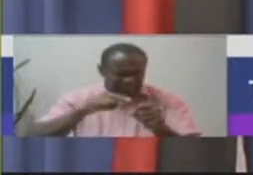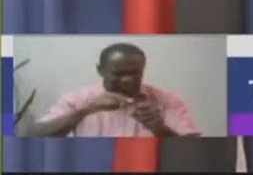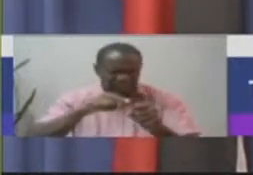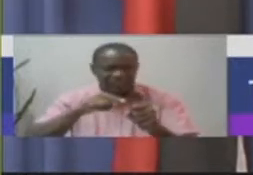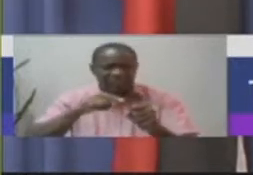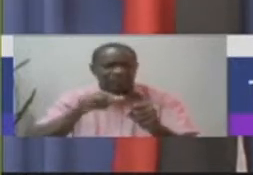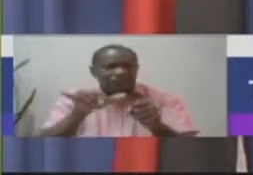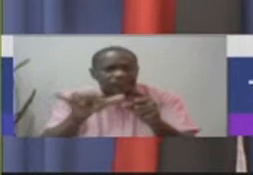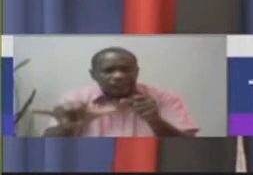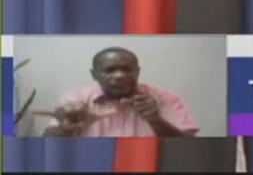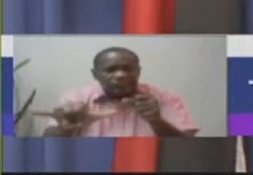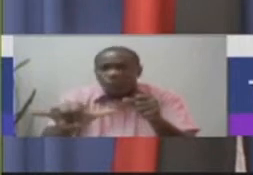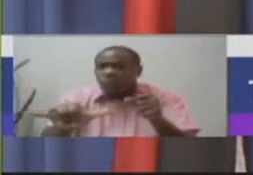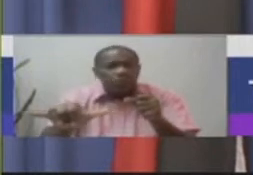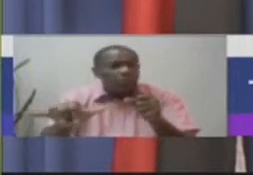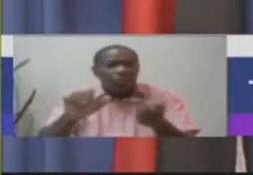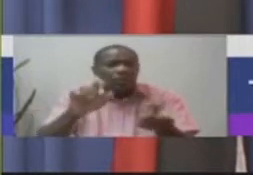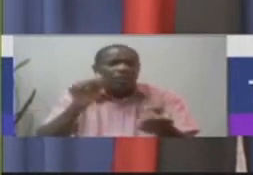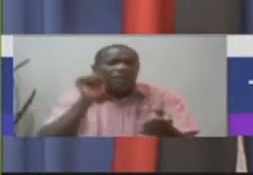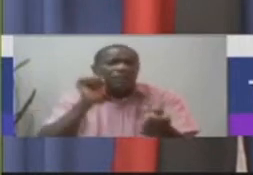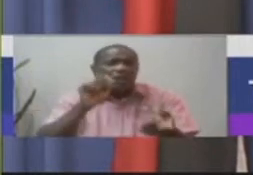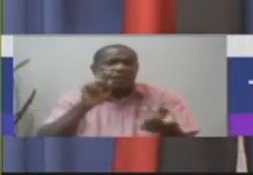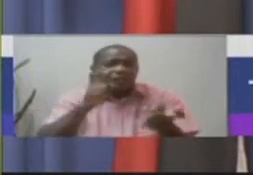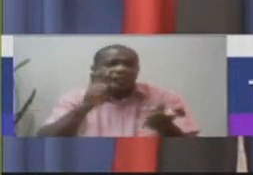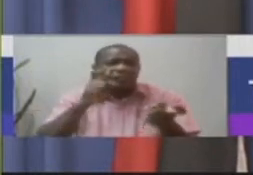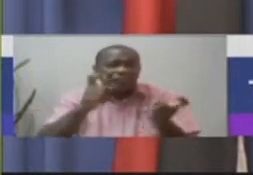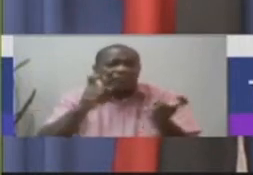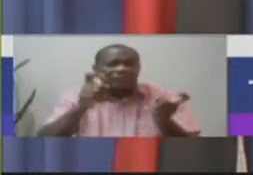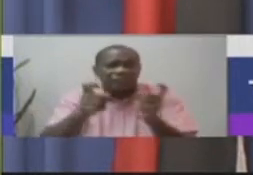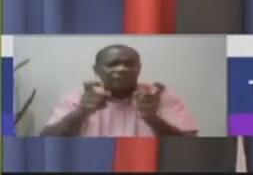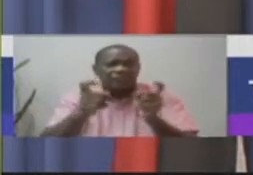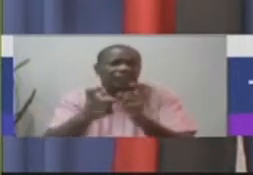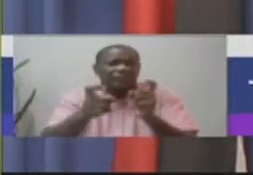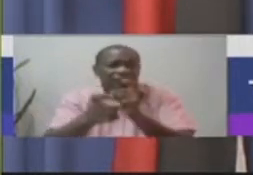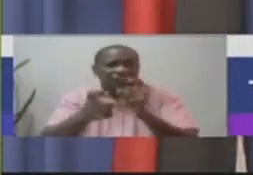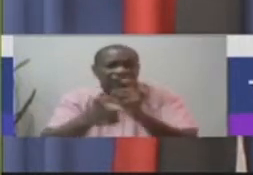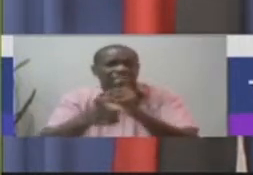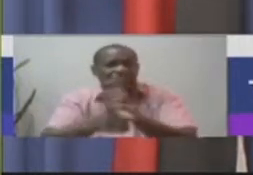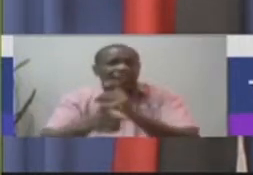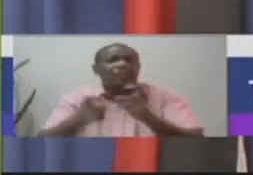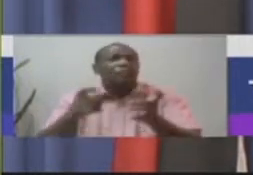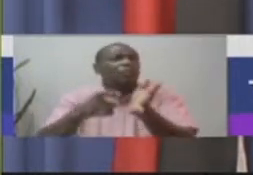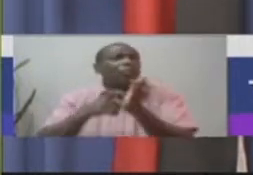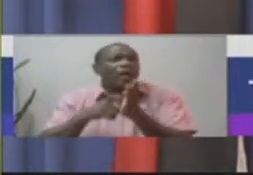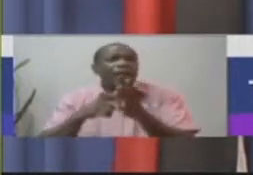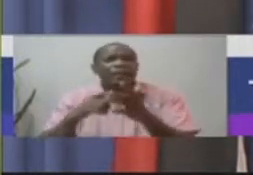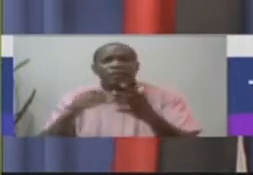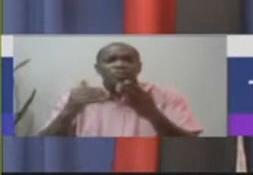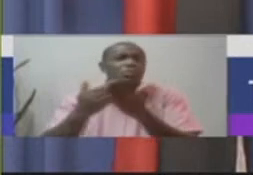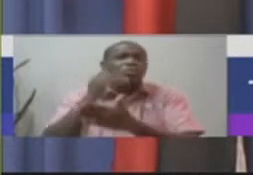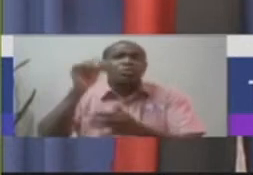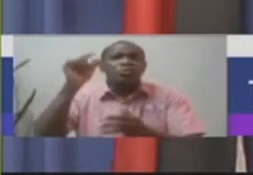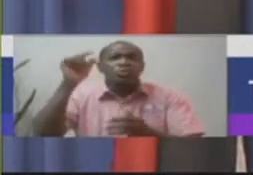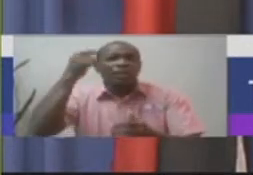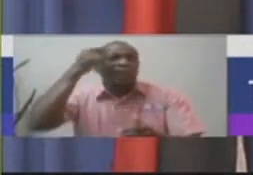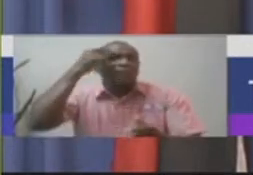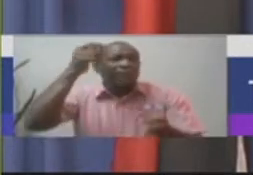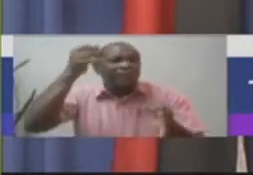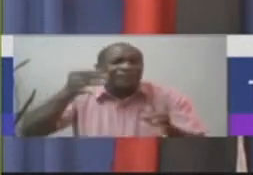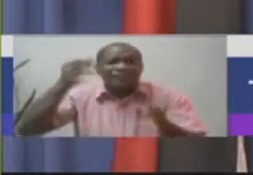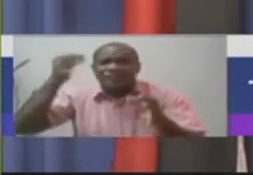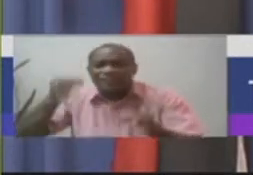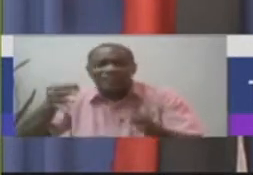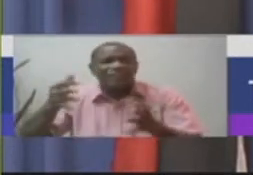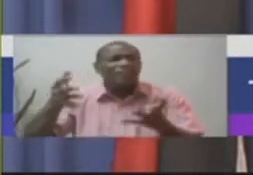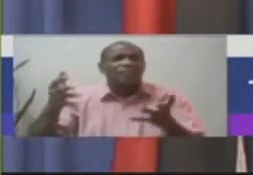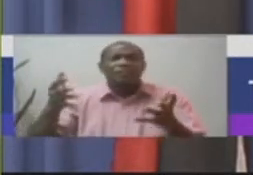requiring new governmental resistance. So as we make plans, those plans are being affected